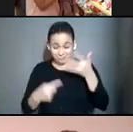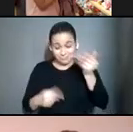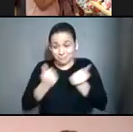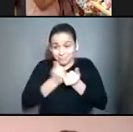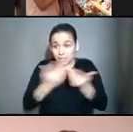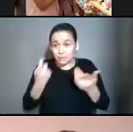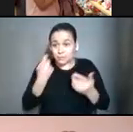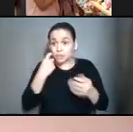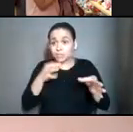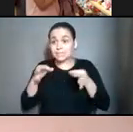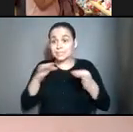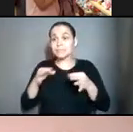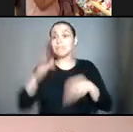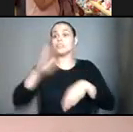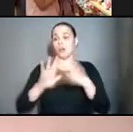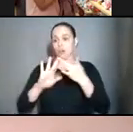website,